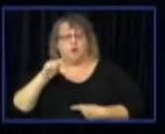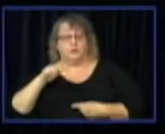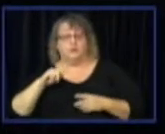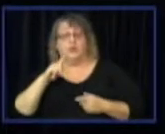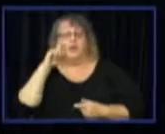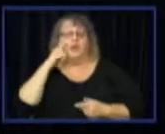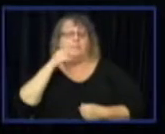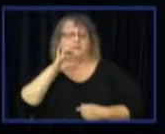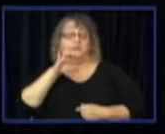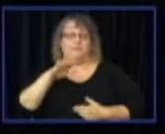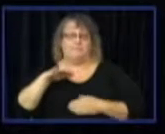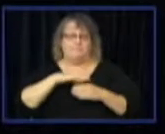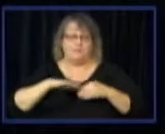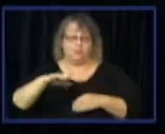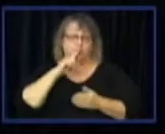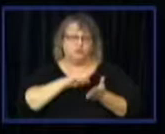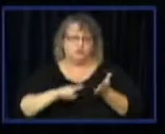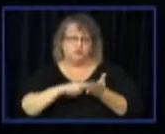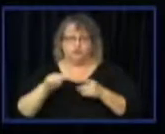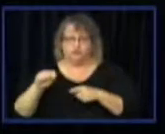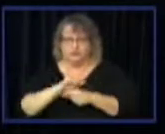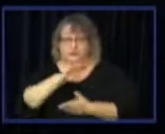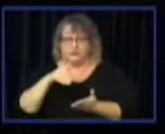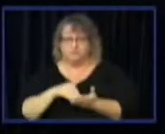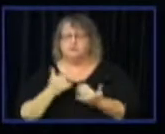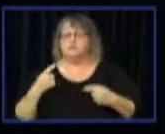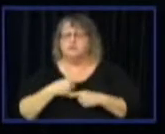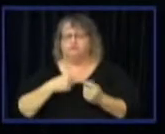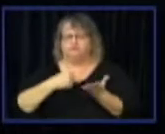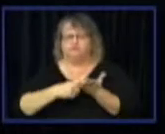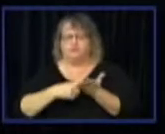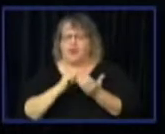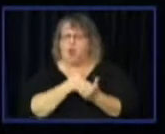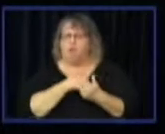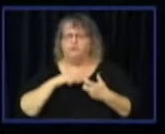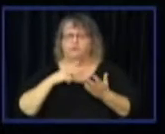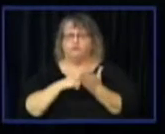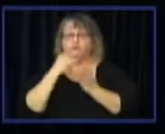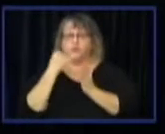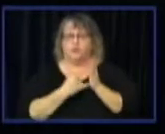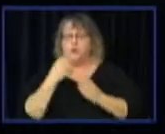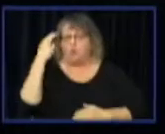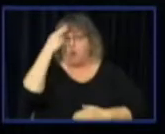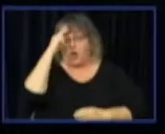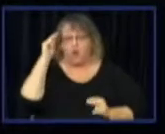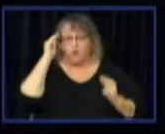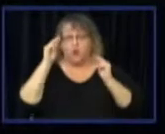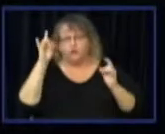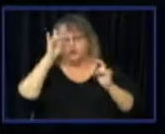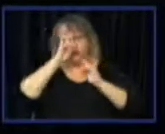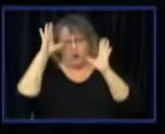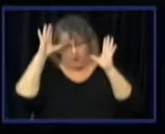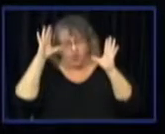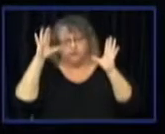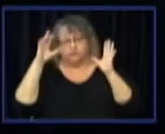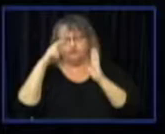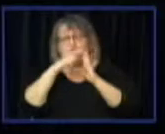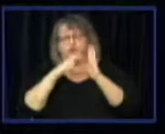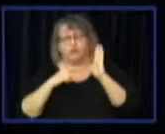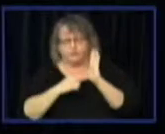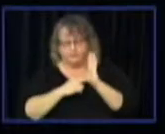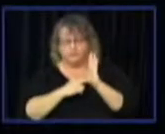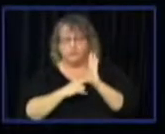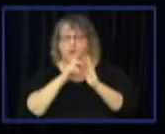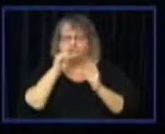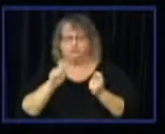Research and Training Center. Today we're going to be talking about one of our projects, the Hawaii Neurotrauma Registry, and we're going to